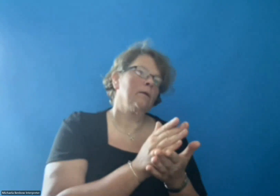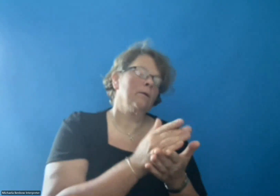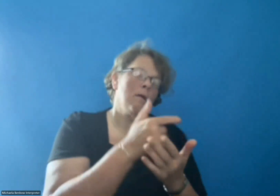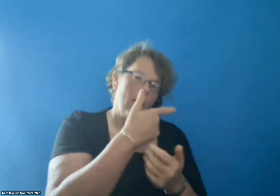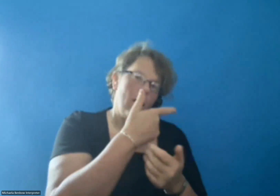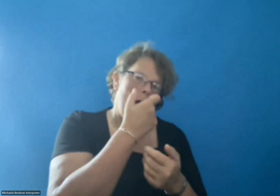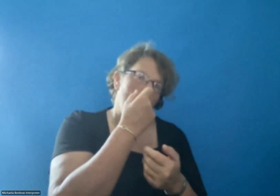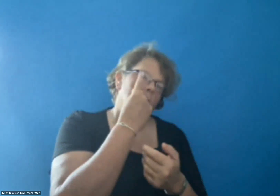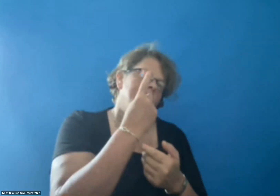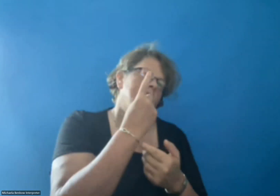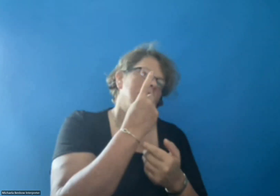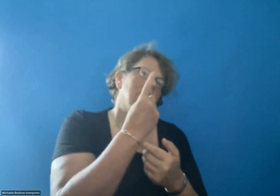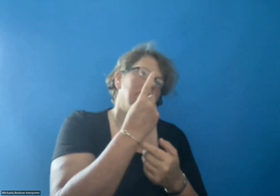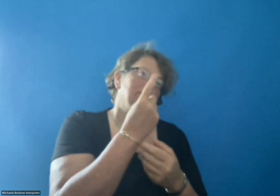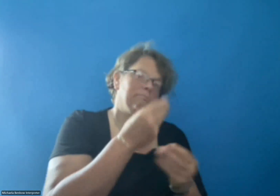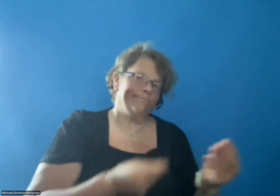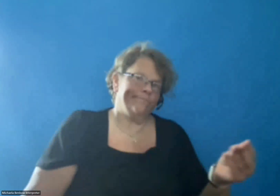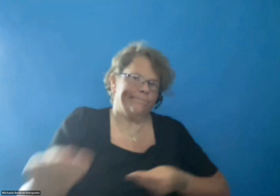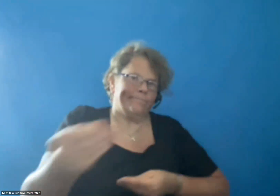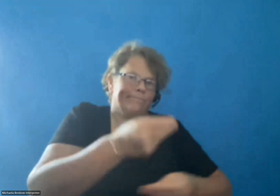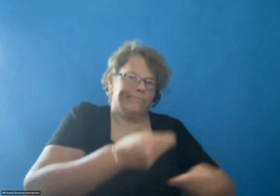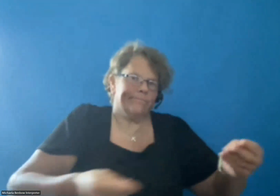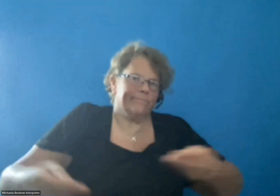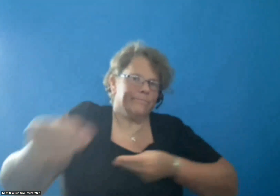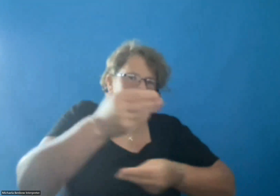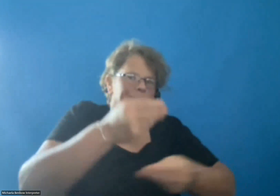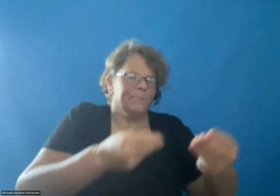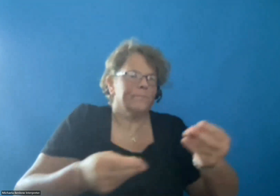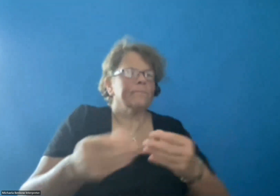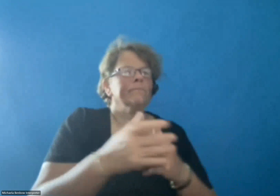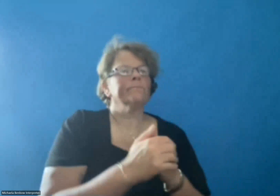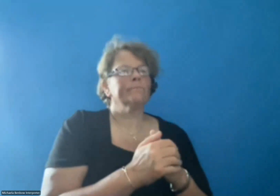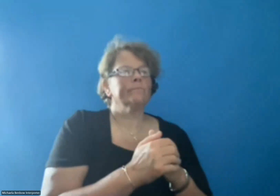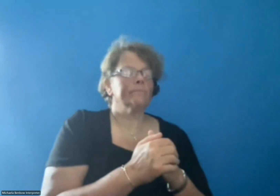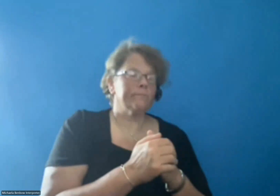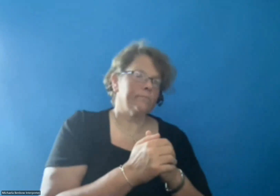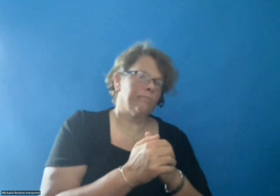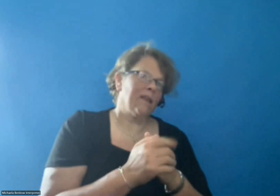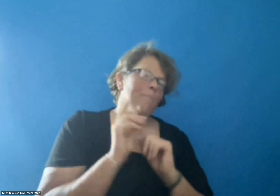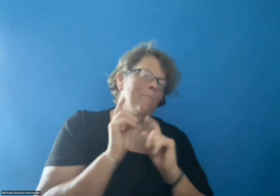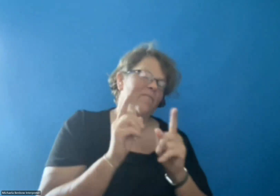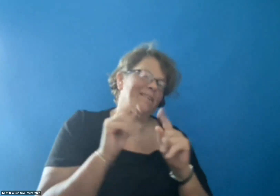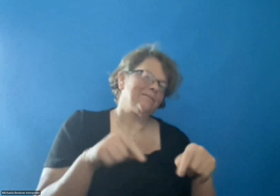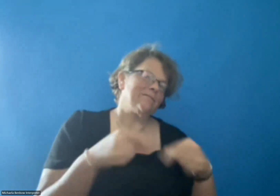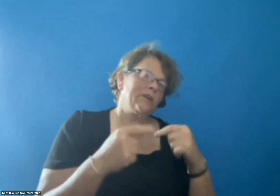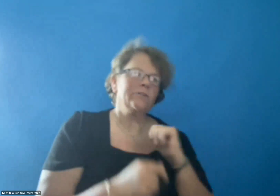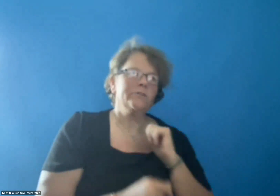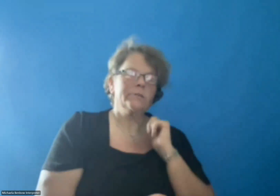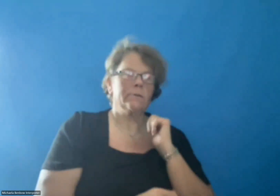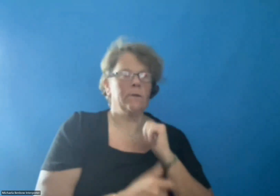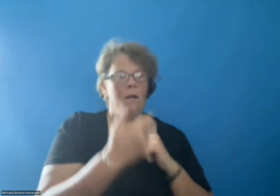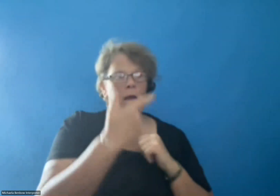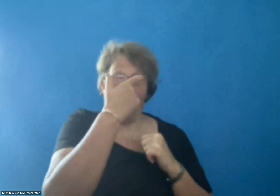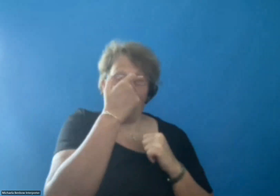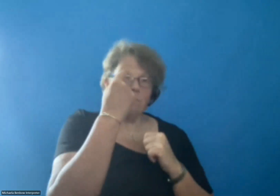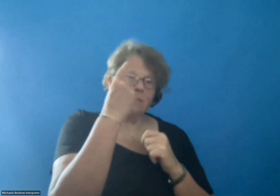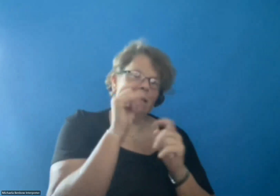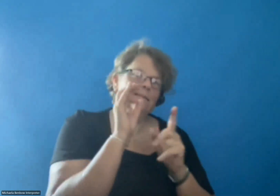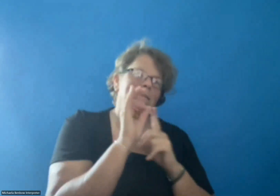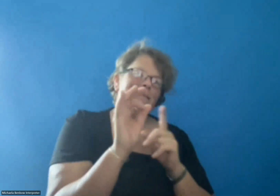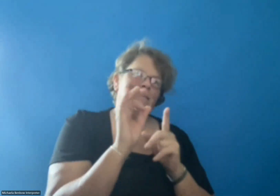the trade-offs that you're making. But that's the challenge. But understanding the detail of that is